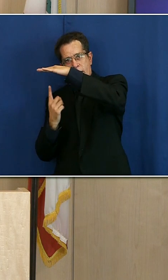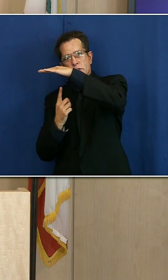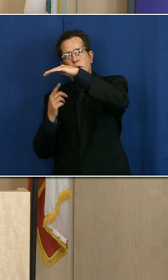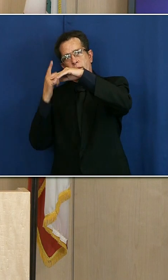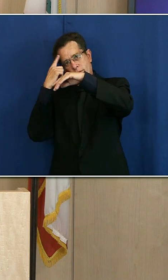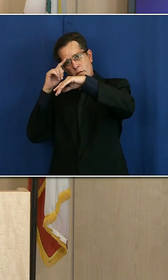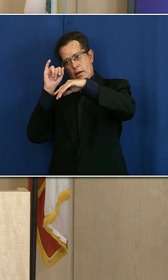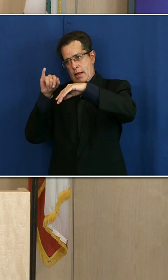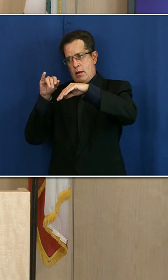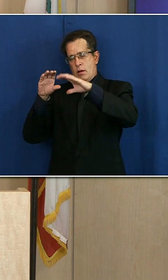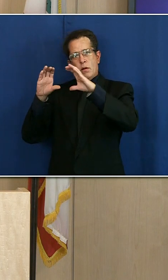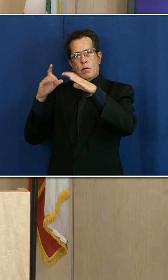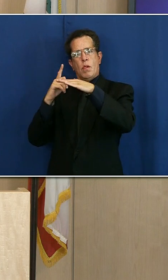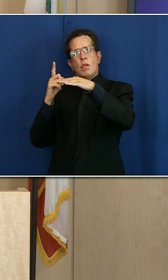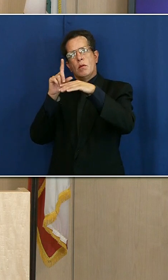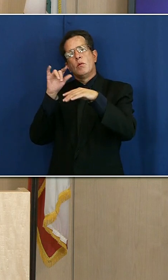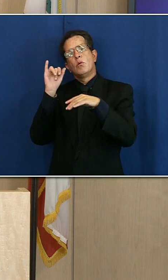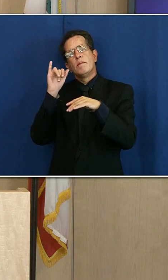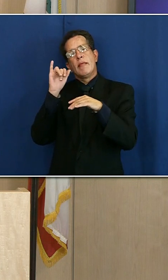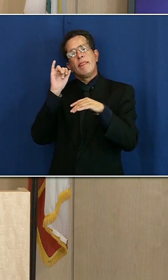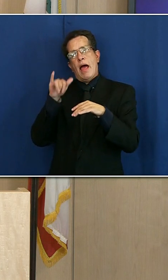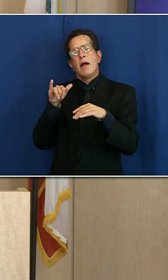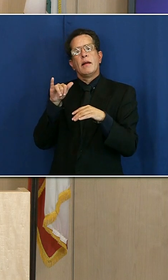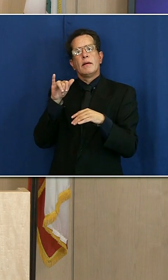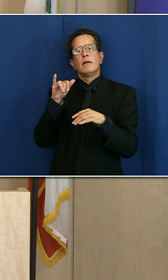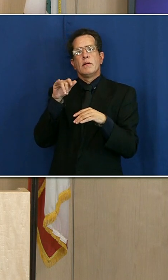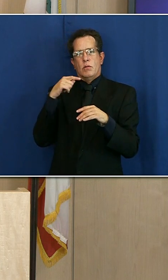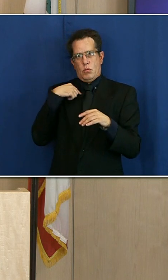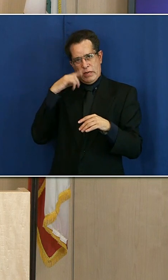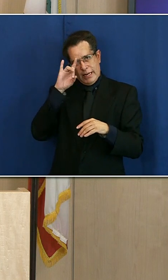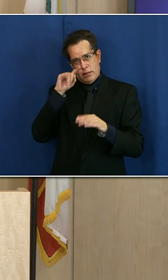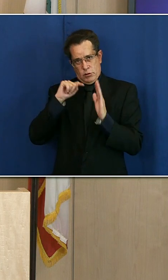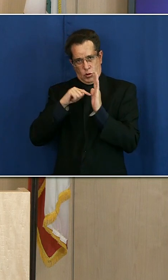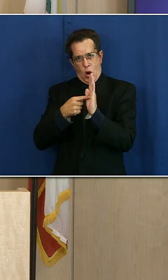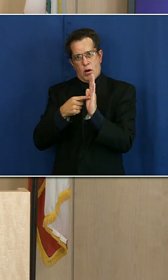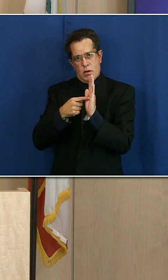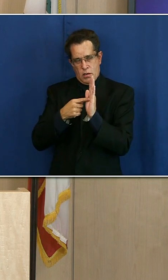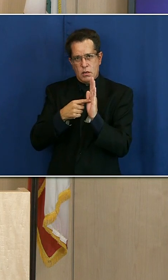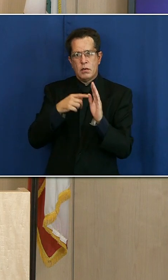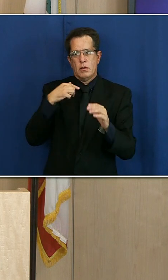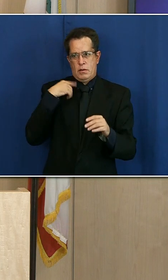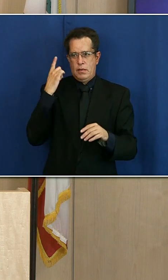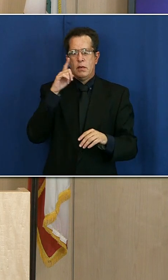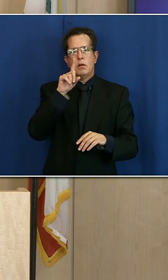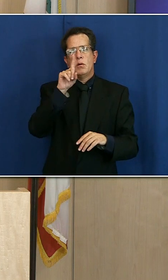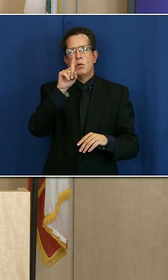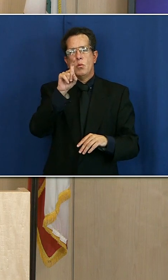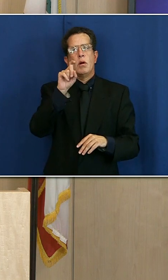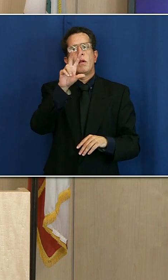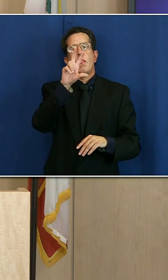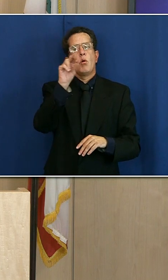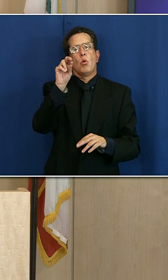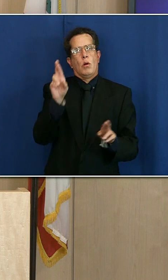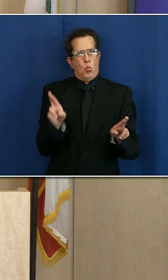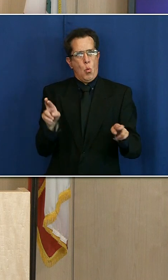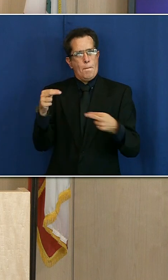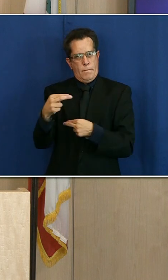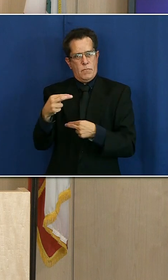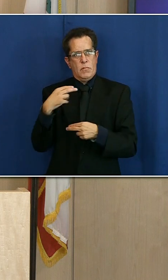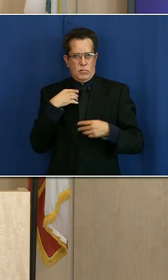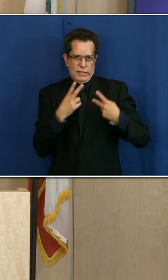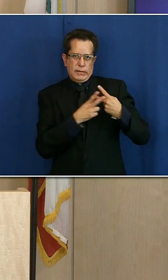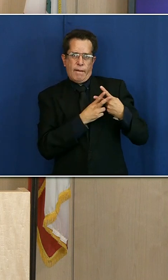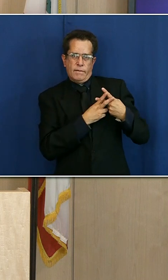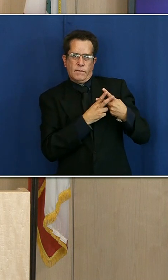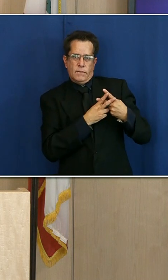locations and that process specifically, we had, when we started this process, set aside 130 rooms for isolation.